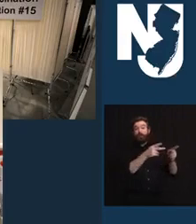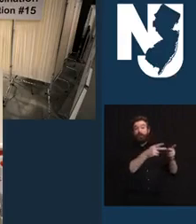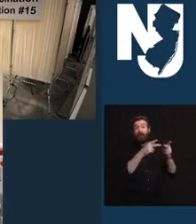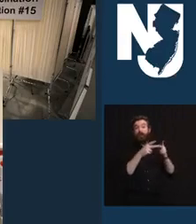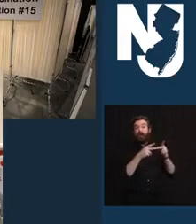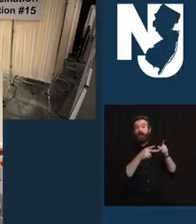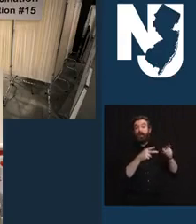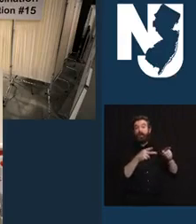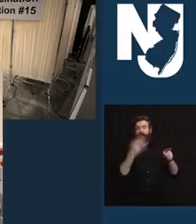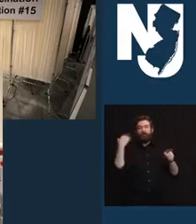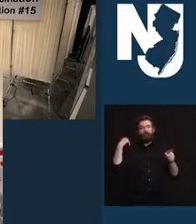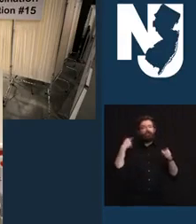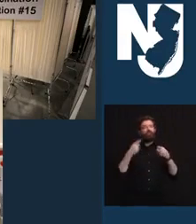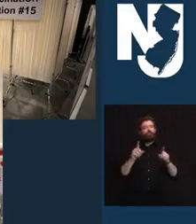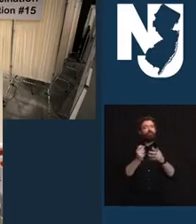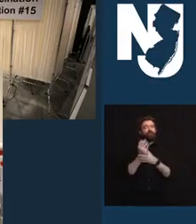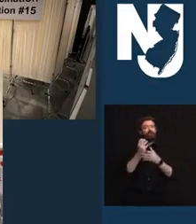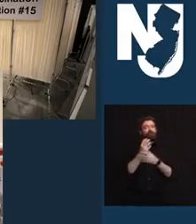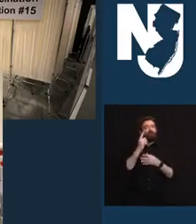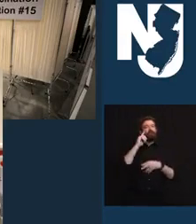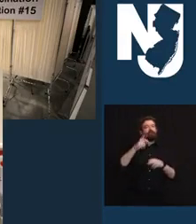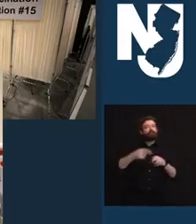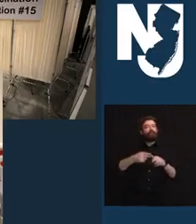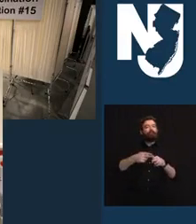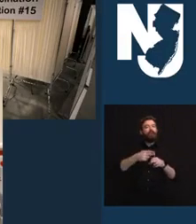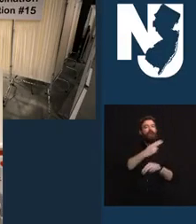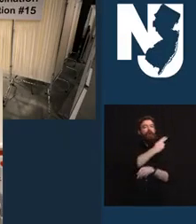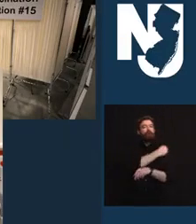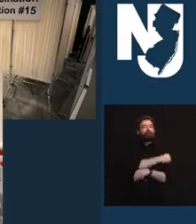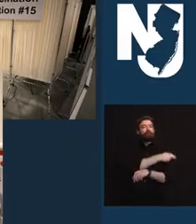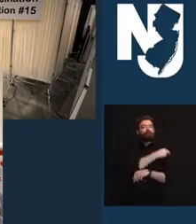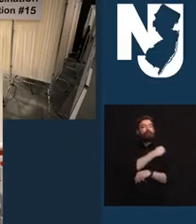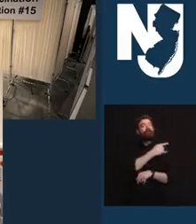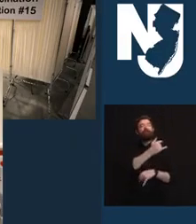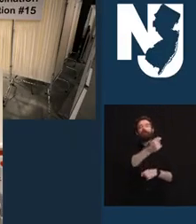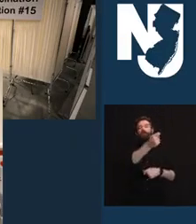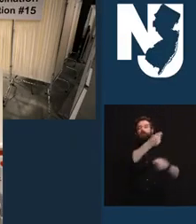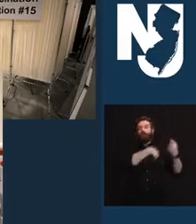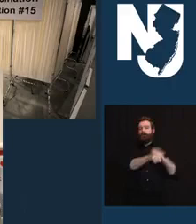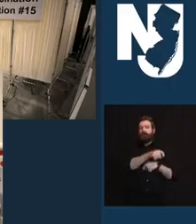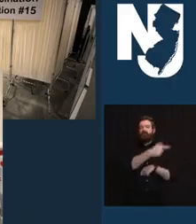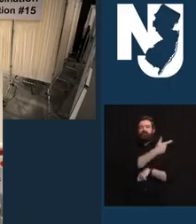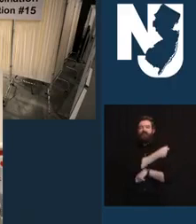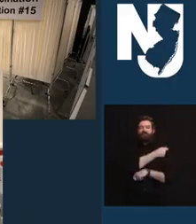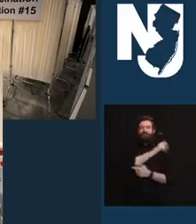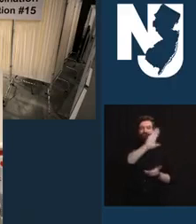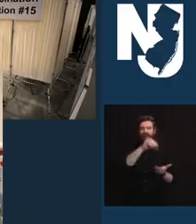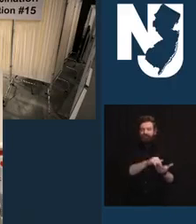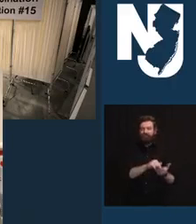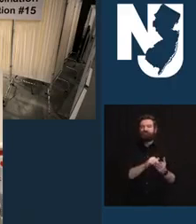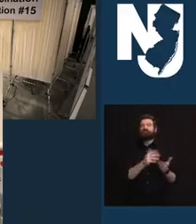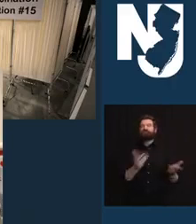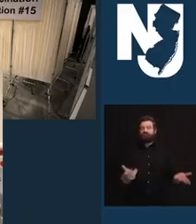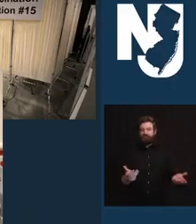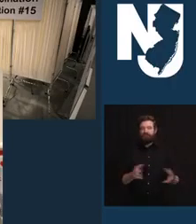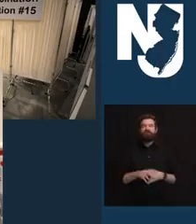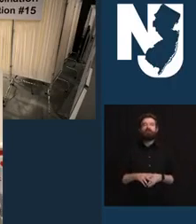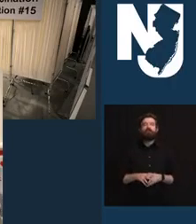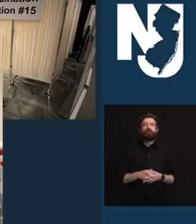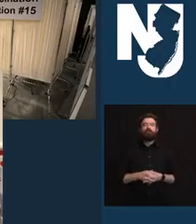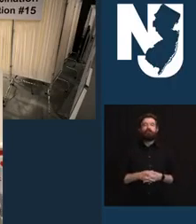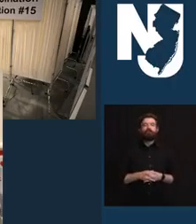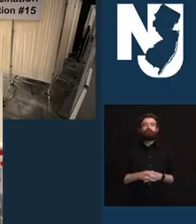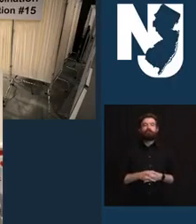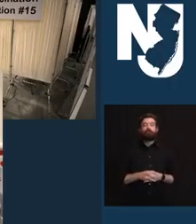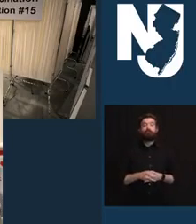operation. And I have to say, it also included, Judy was just saying this to me privately, it includes the command center, which is